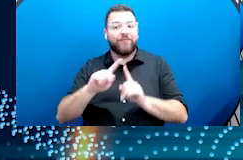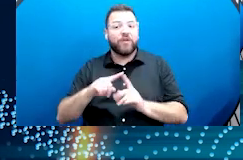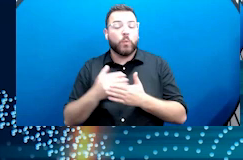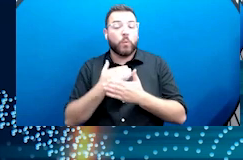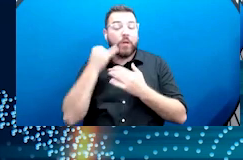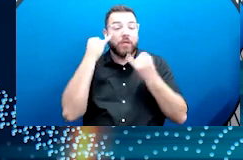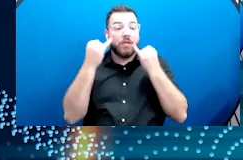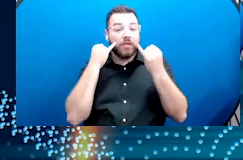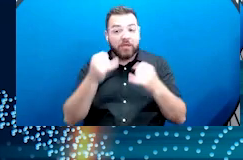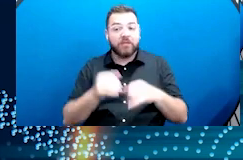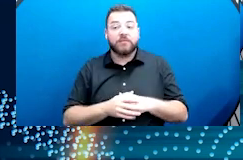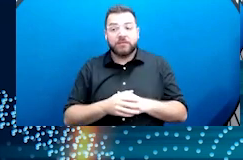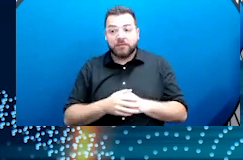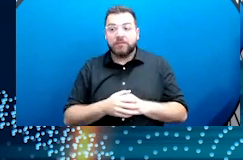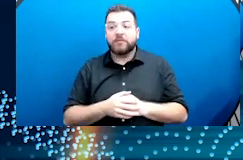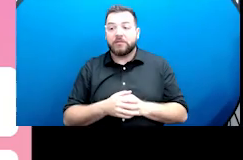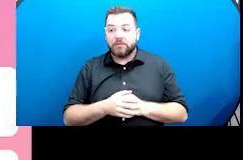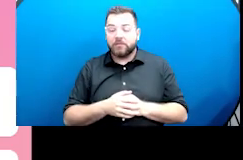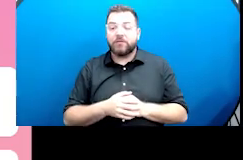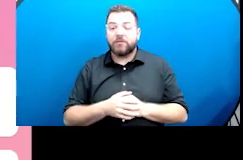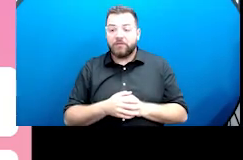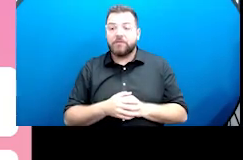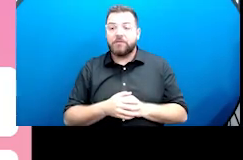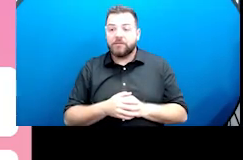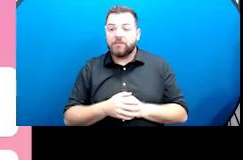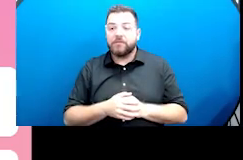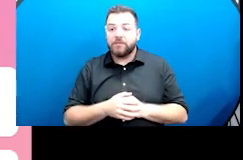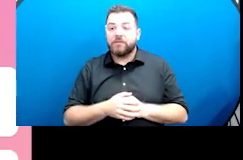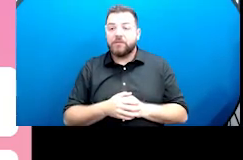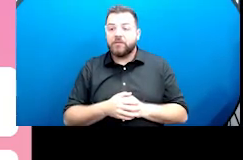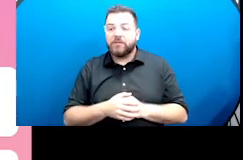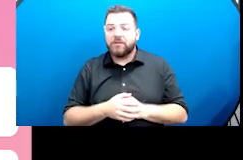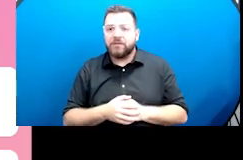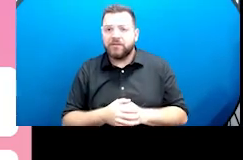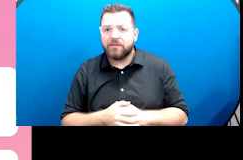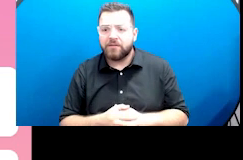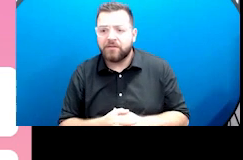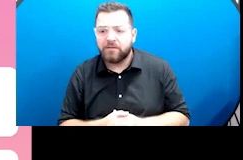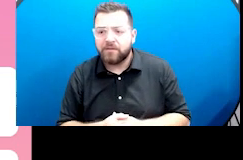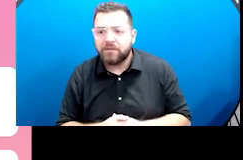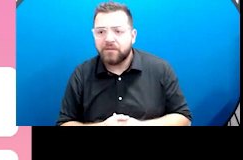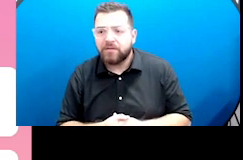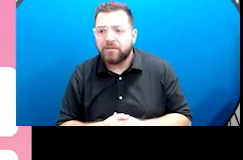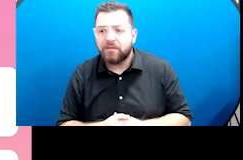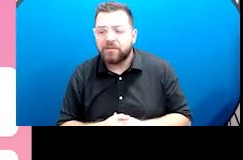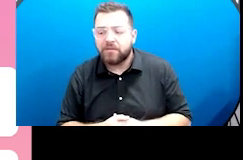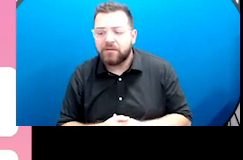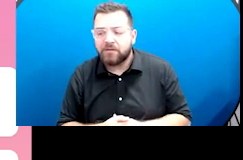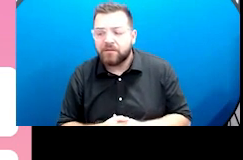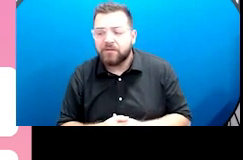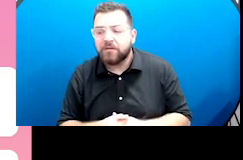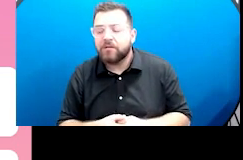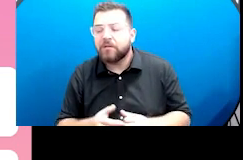I definitely think that for me, something is like that, like you said, it's not going anywhere, students are gonna be using it, so the idea of